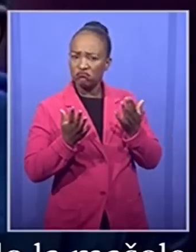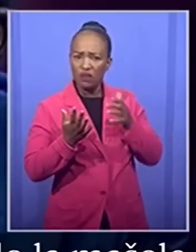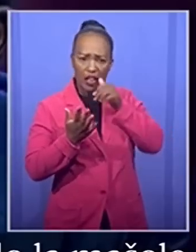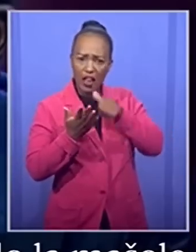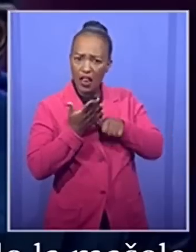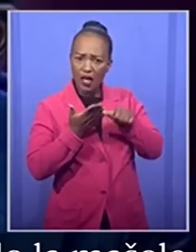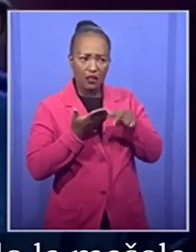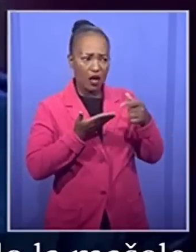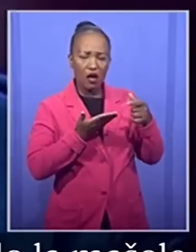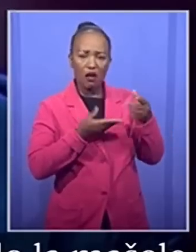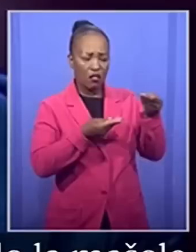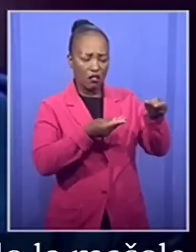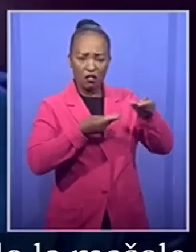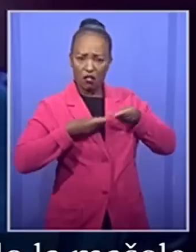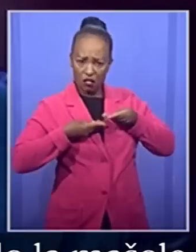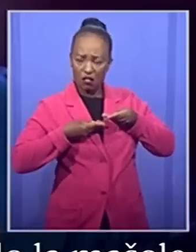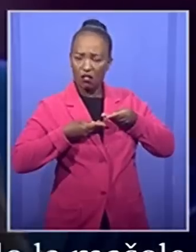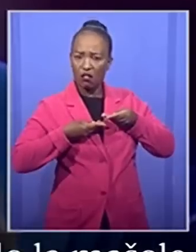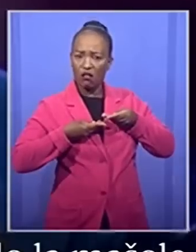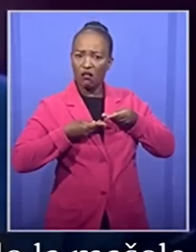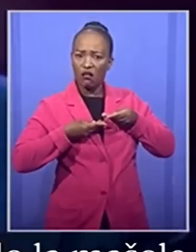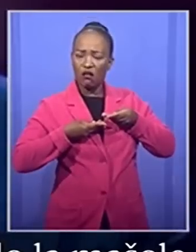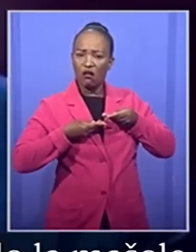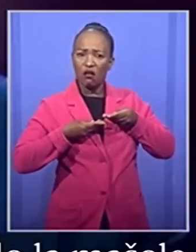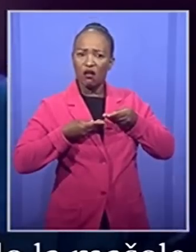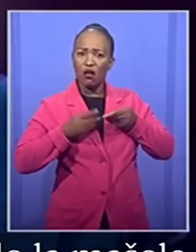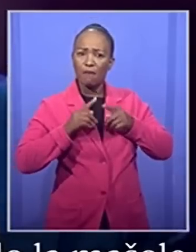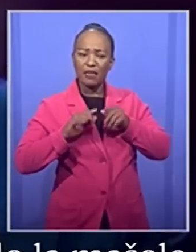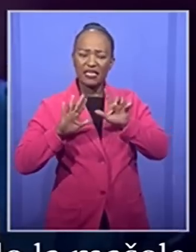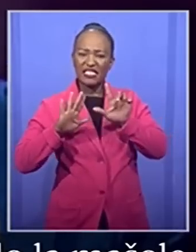us arrived outside the 7-day